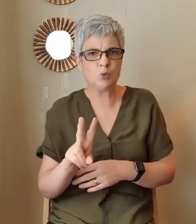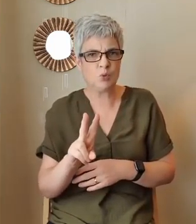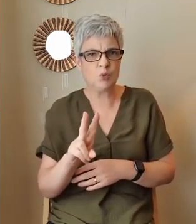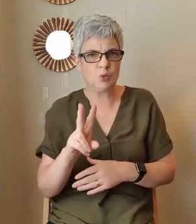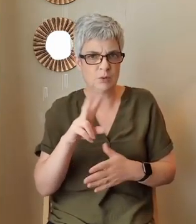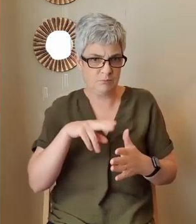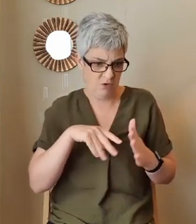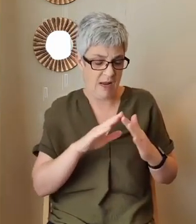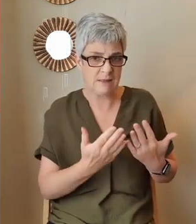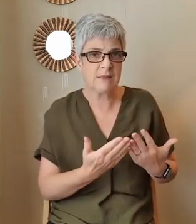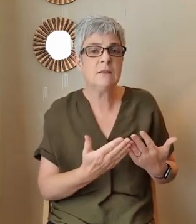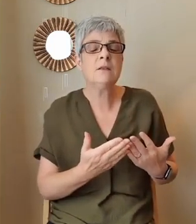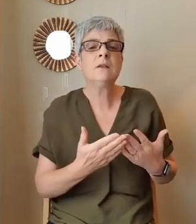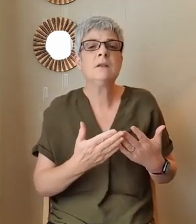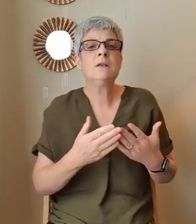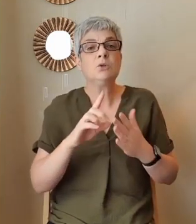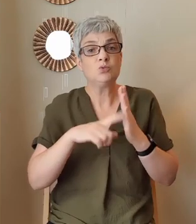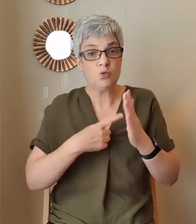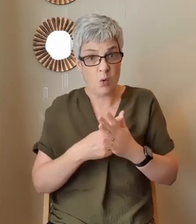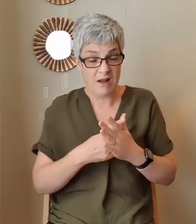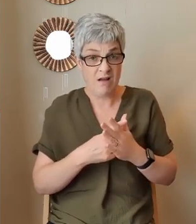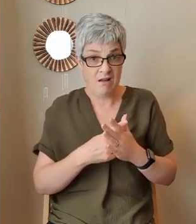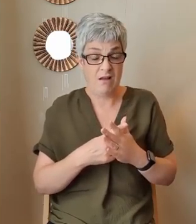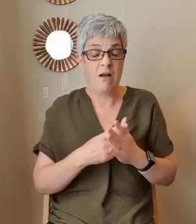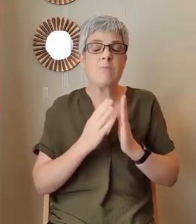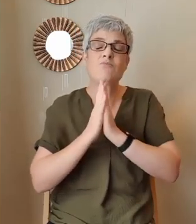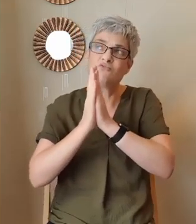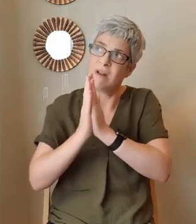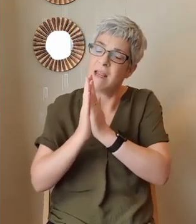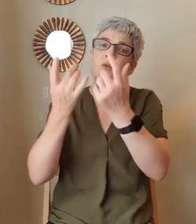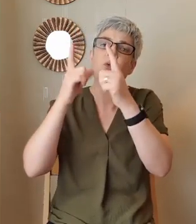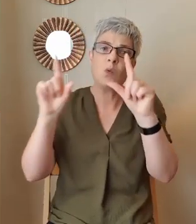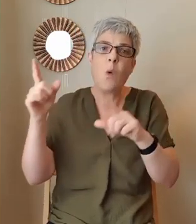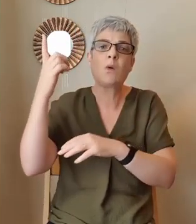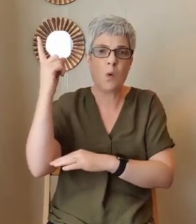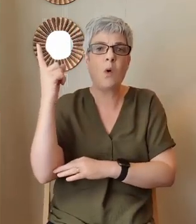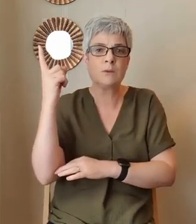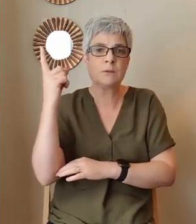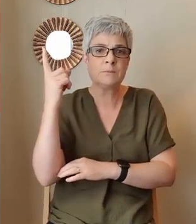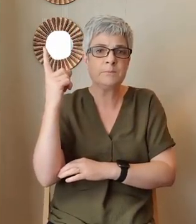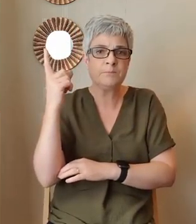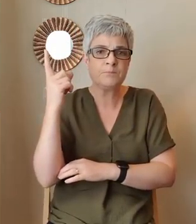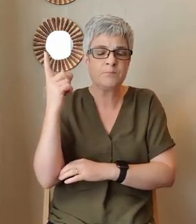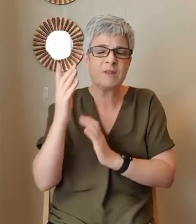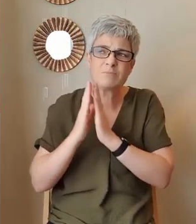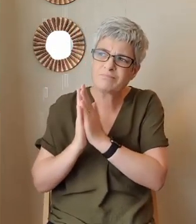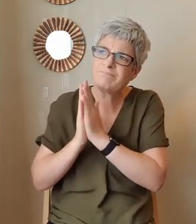we read, Jonah, we're told, verse 1, prayed to the Lord God.